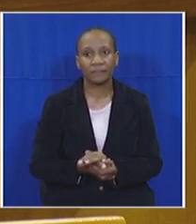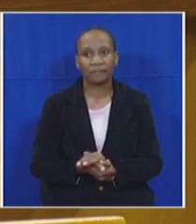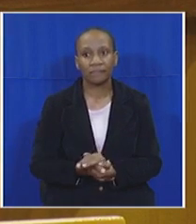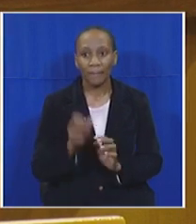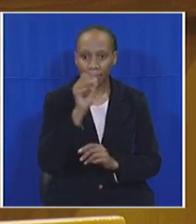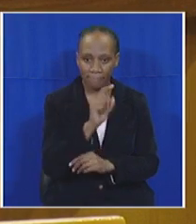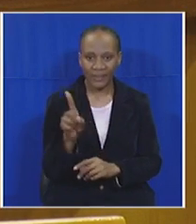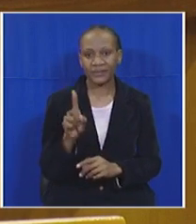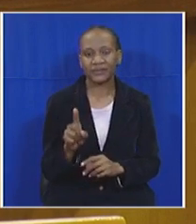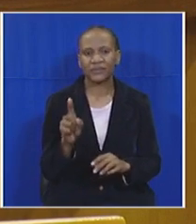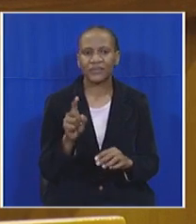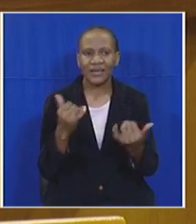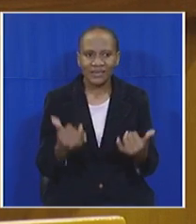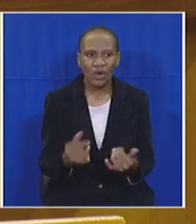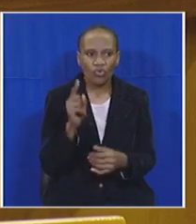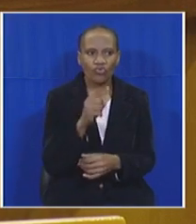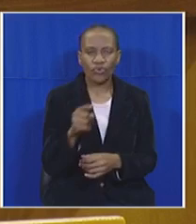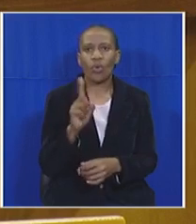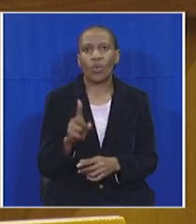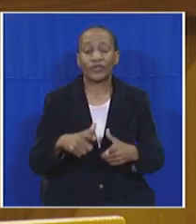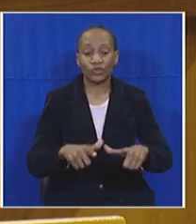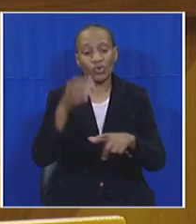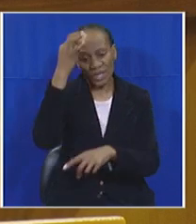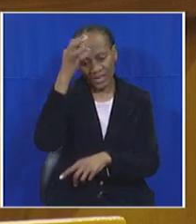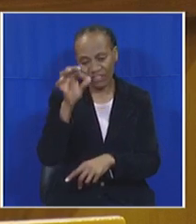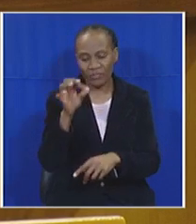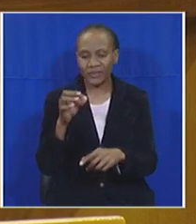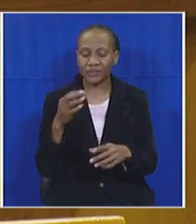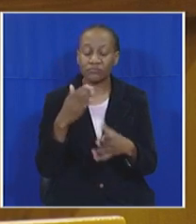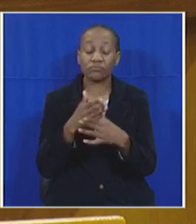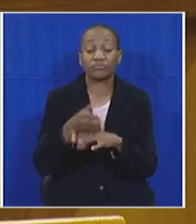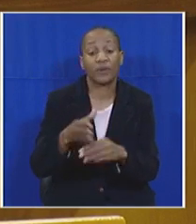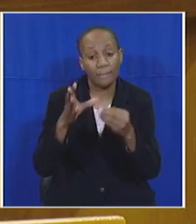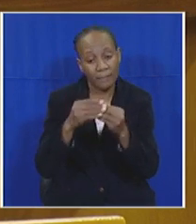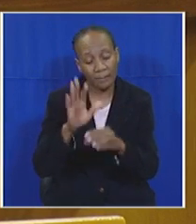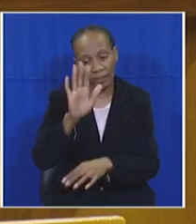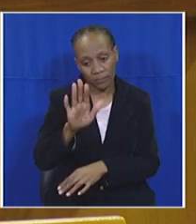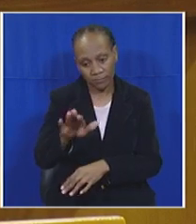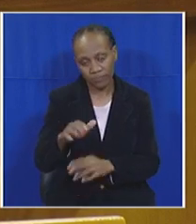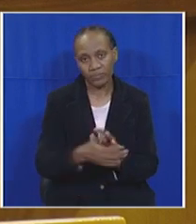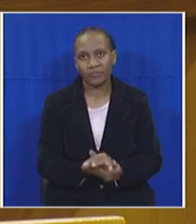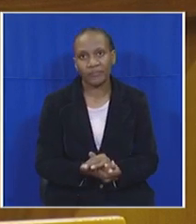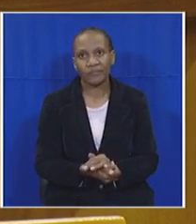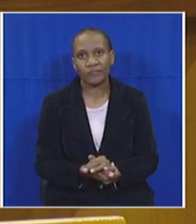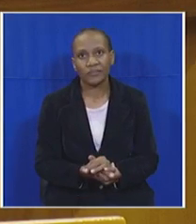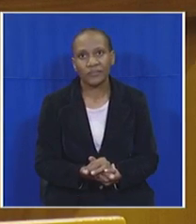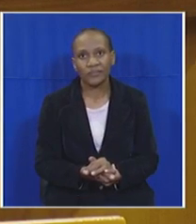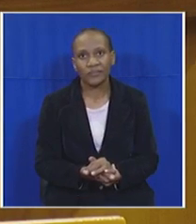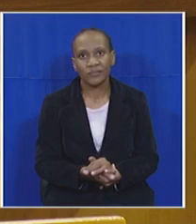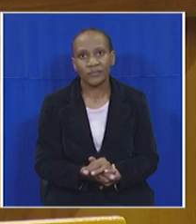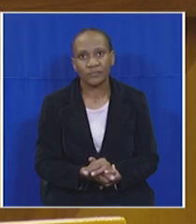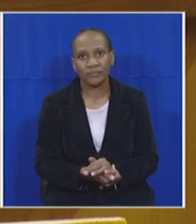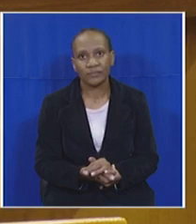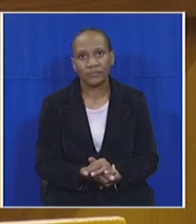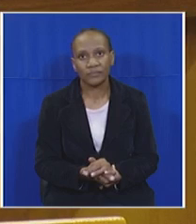But what is wrong with the local government's sphere of government, and why has the government failed to provide